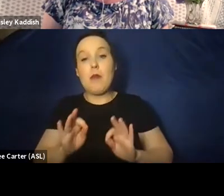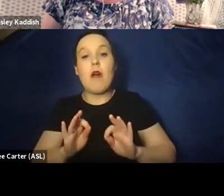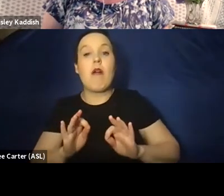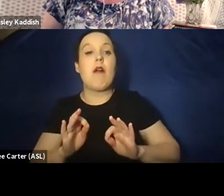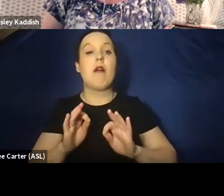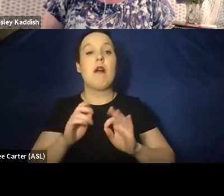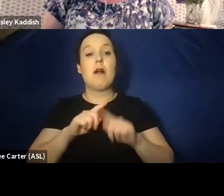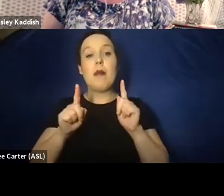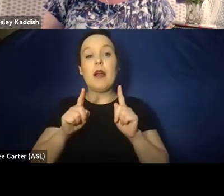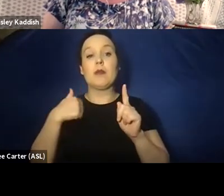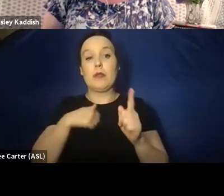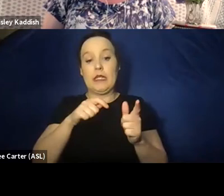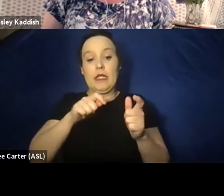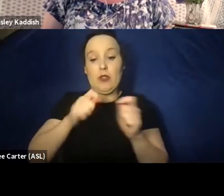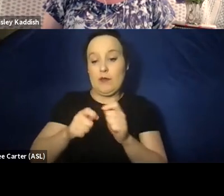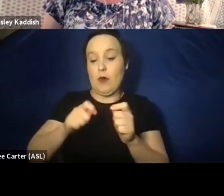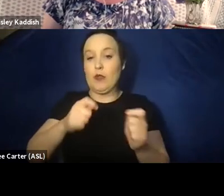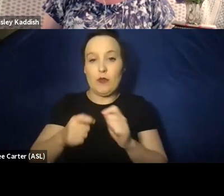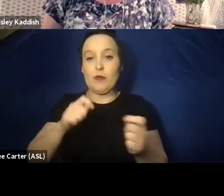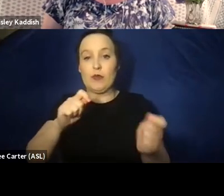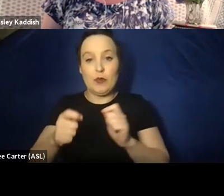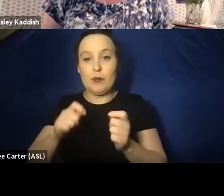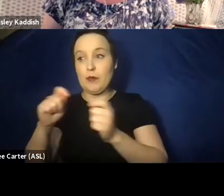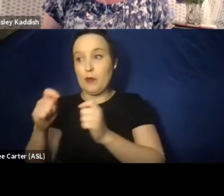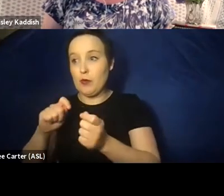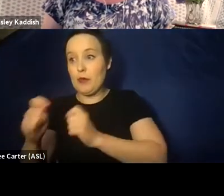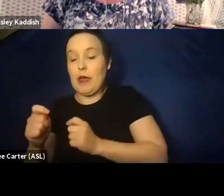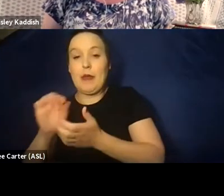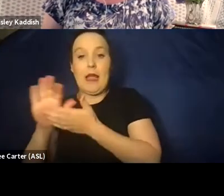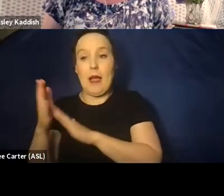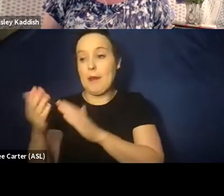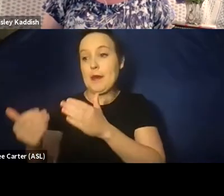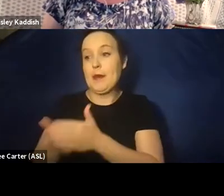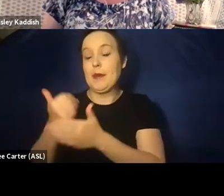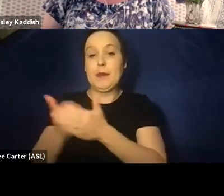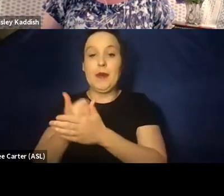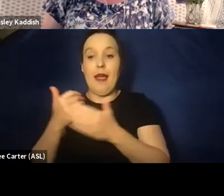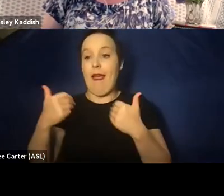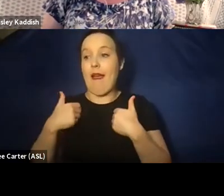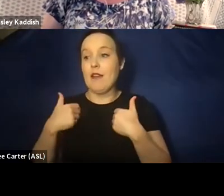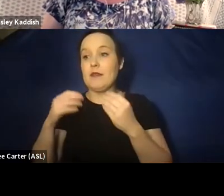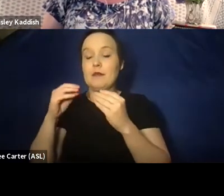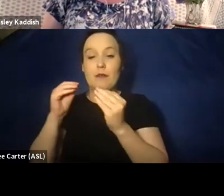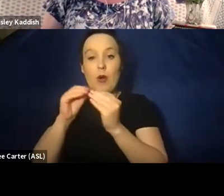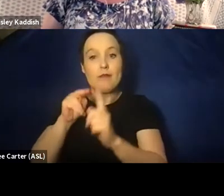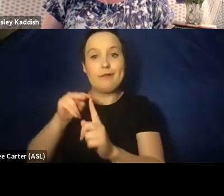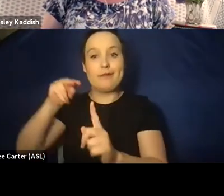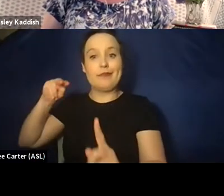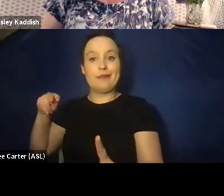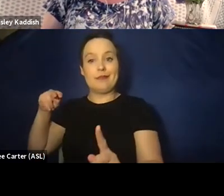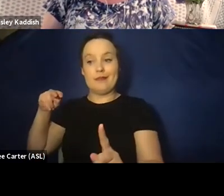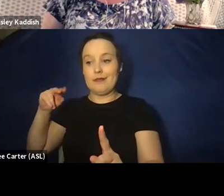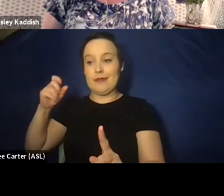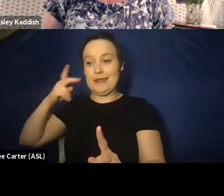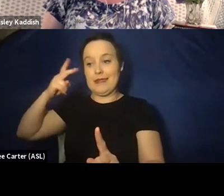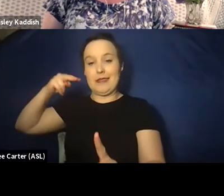become further and further away from the present and have a deeper objectivity for the larger picture that's going on,